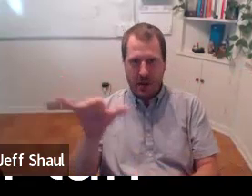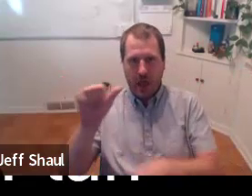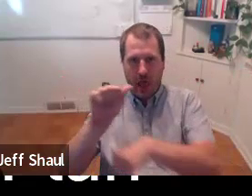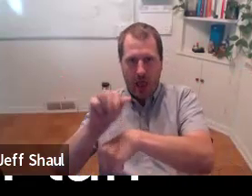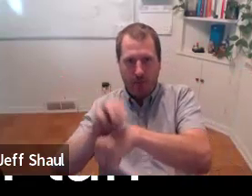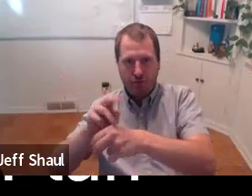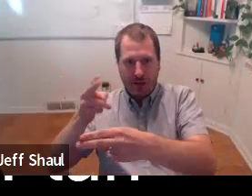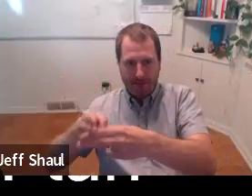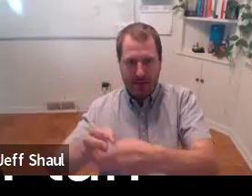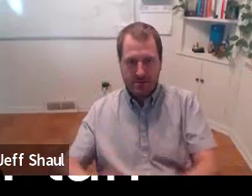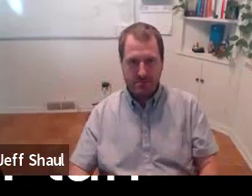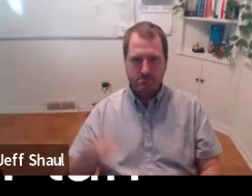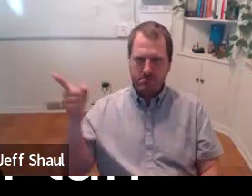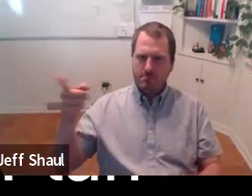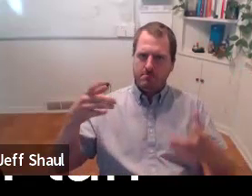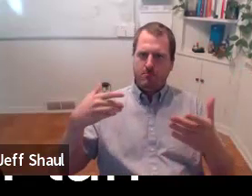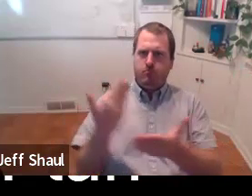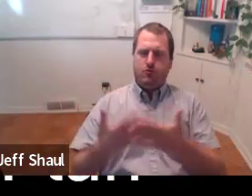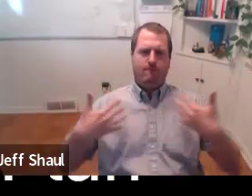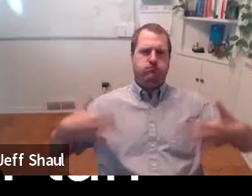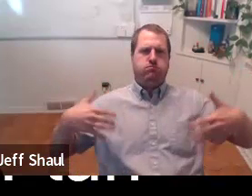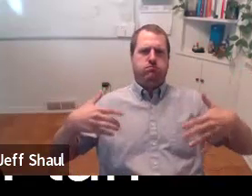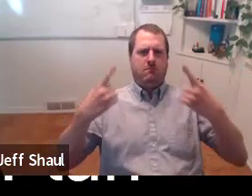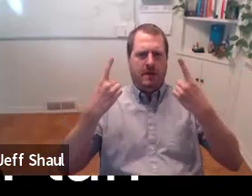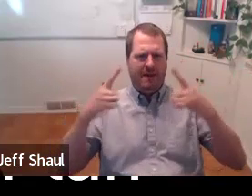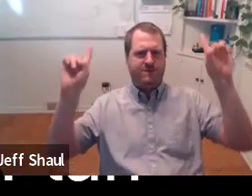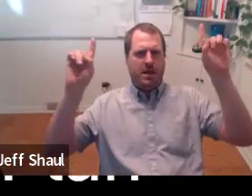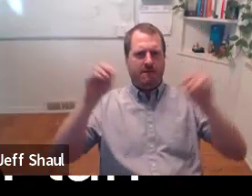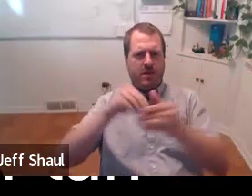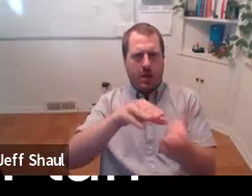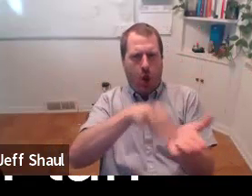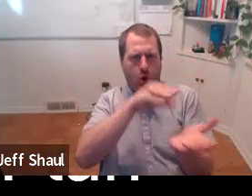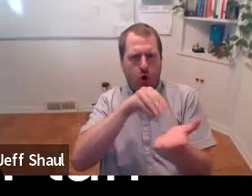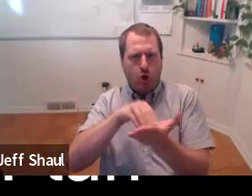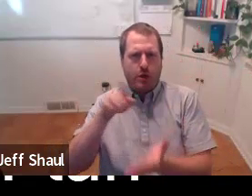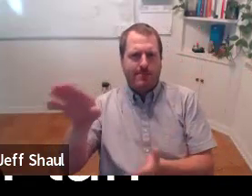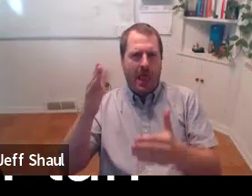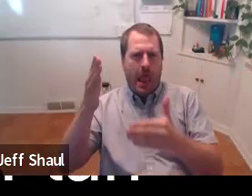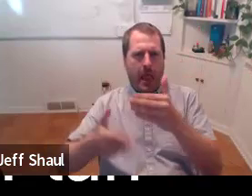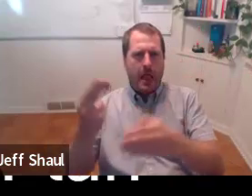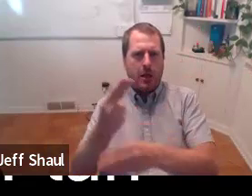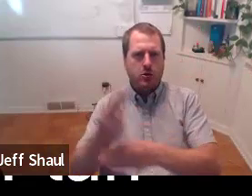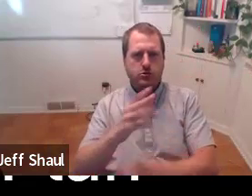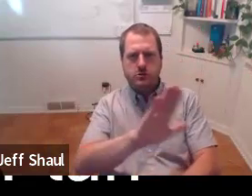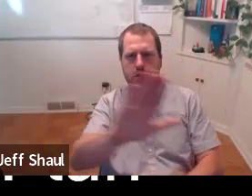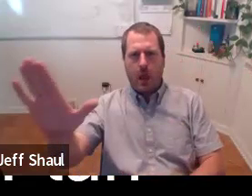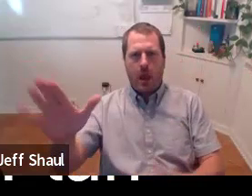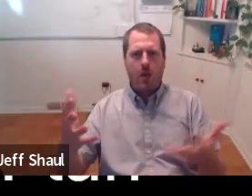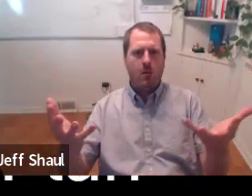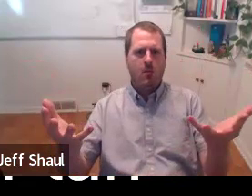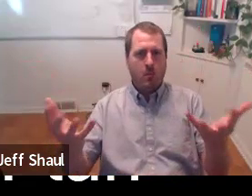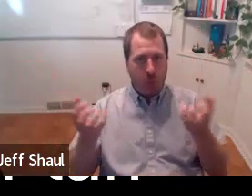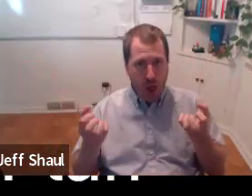and workshops. And they have provided effective learning and